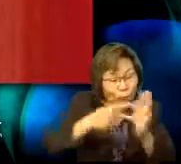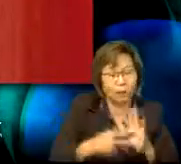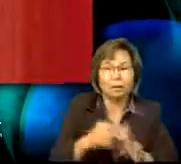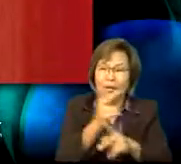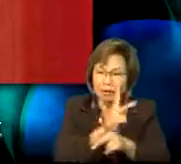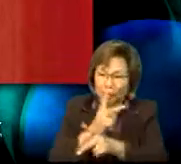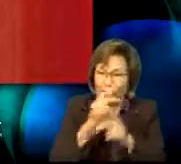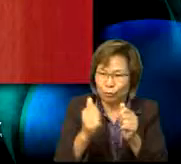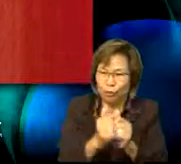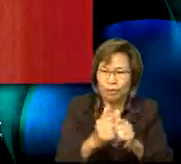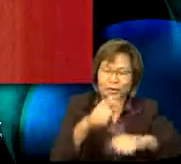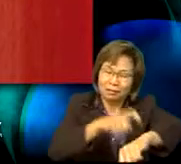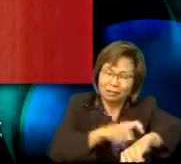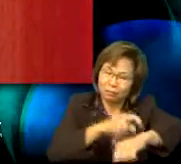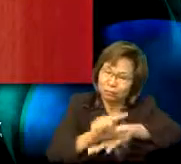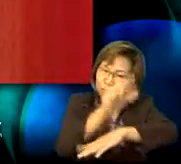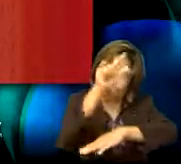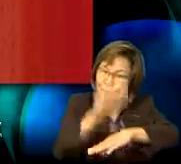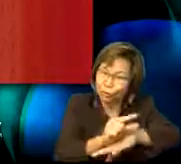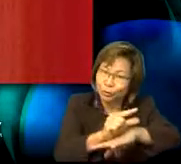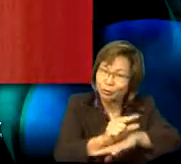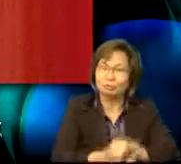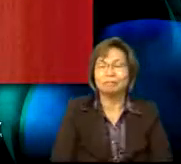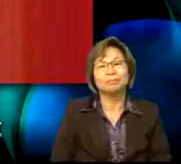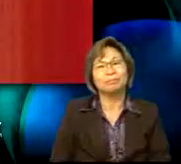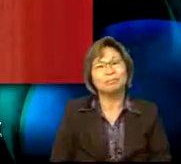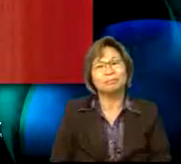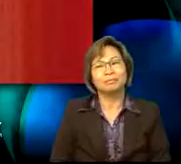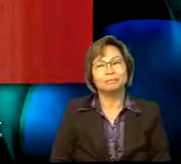Be careful with the tenses used.